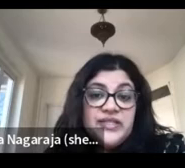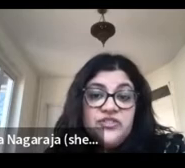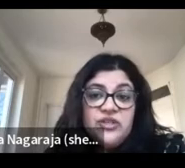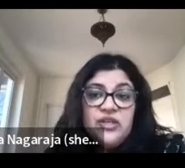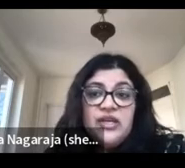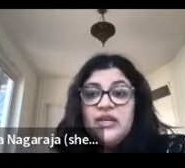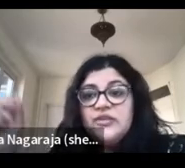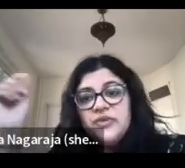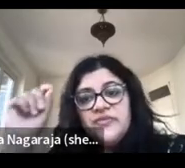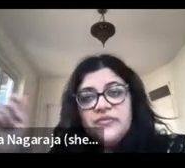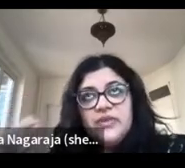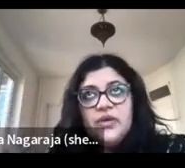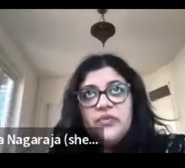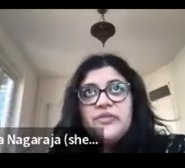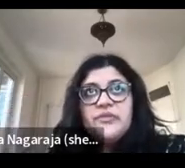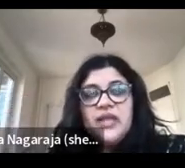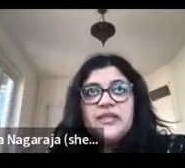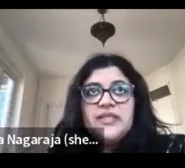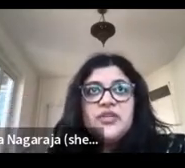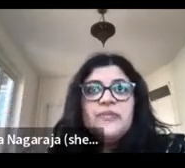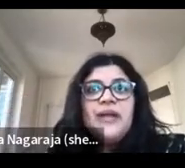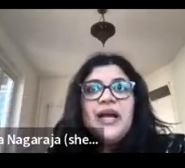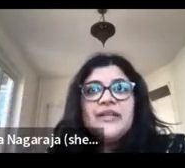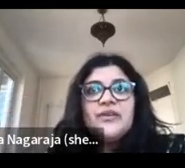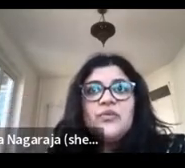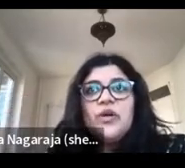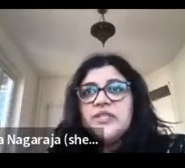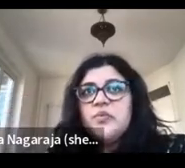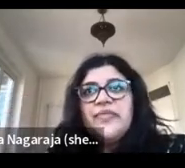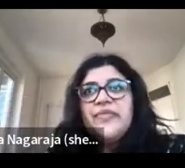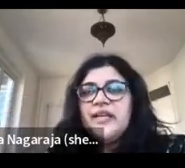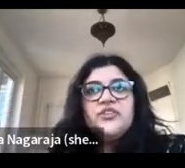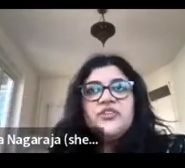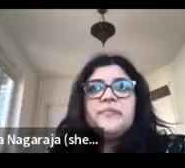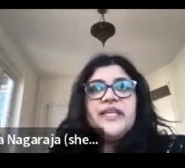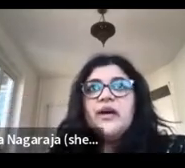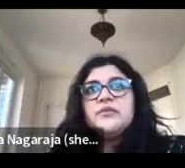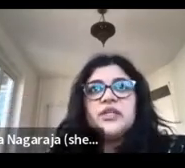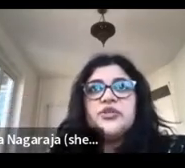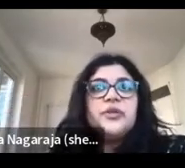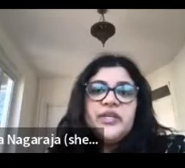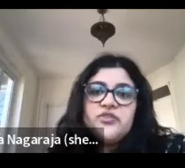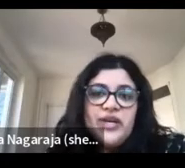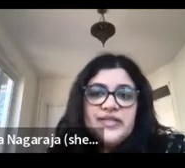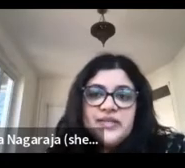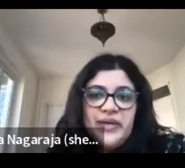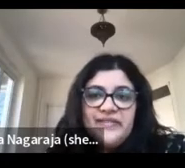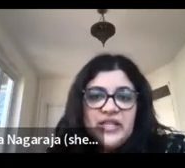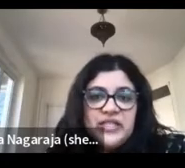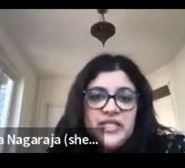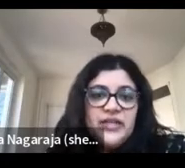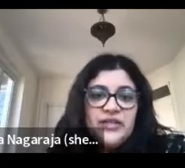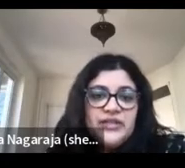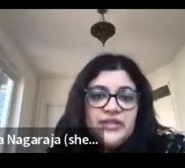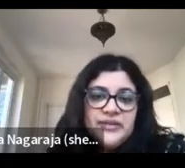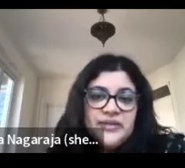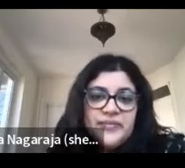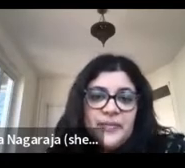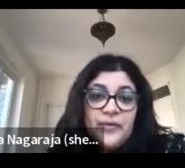your organization, sort of, you know, run through that list in your mind. What's one that kind of jumps out that could be addressed by a